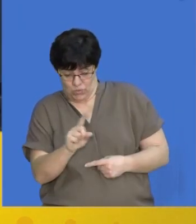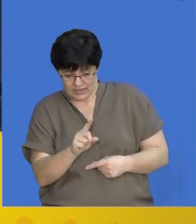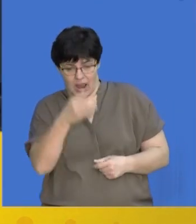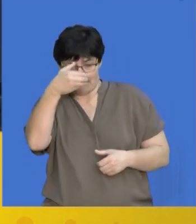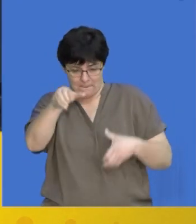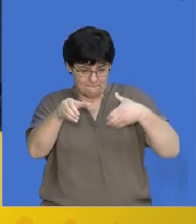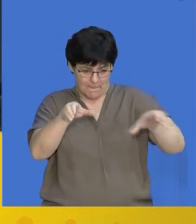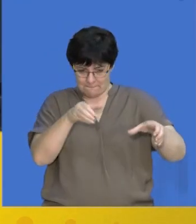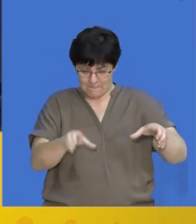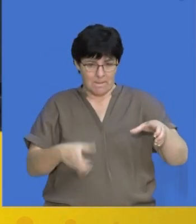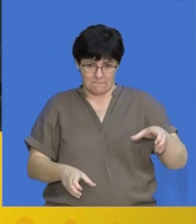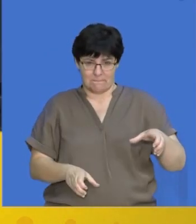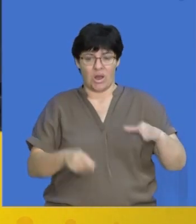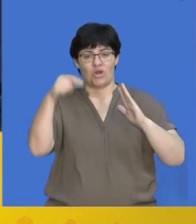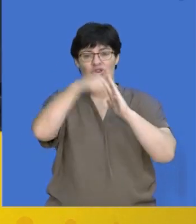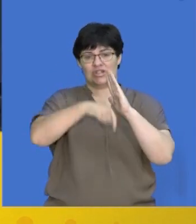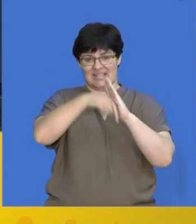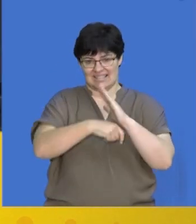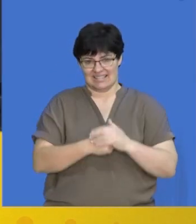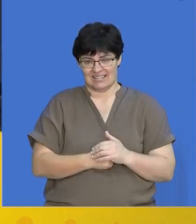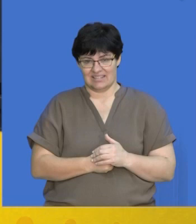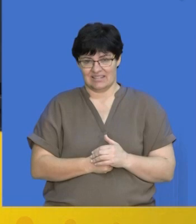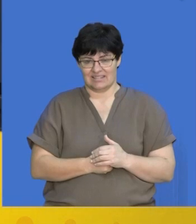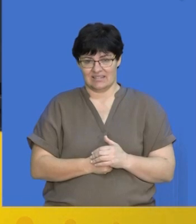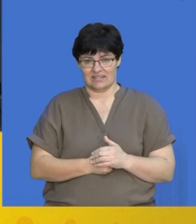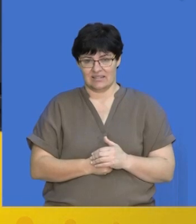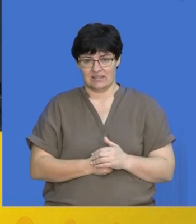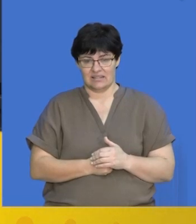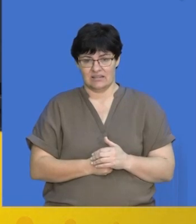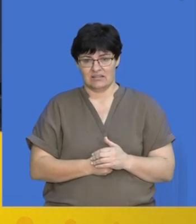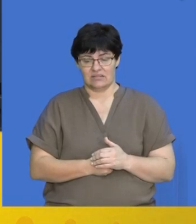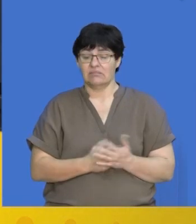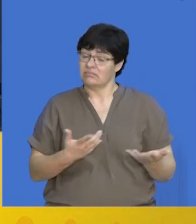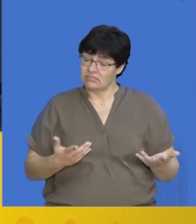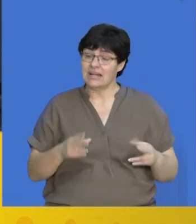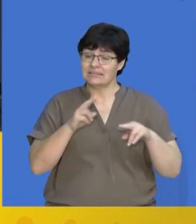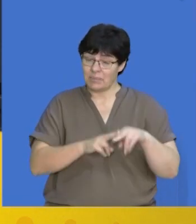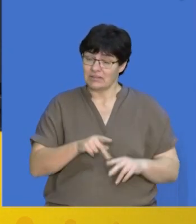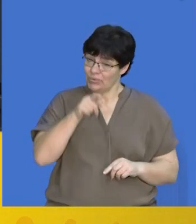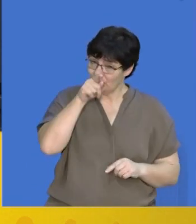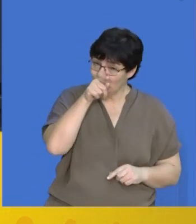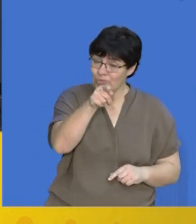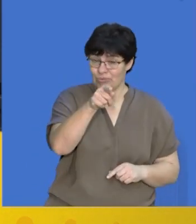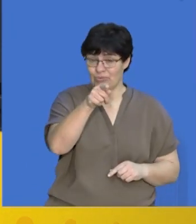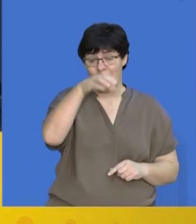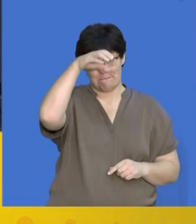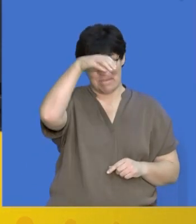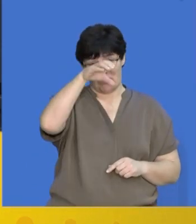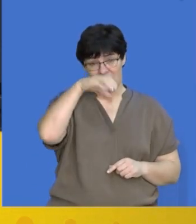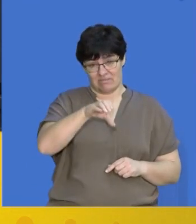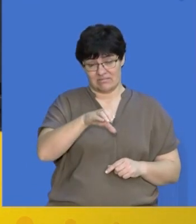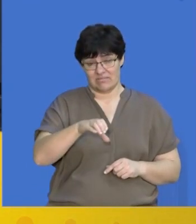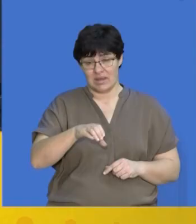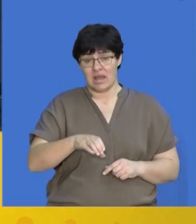into its requisite content. With that, guys, it's up to you to ensure that your paragraphs are scored